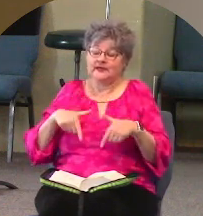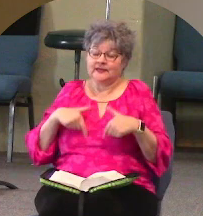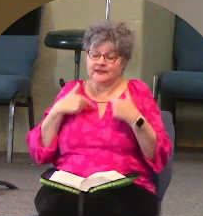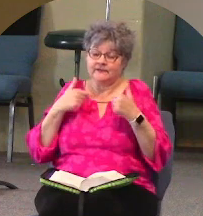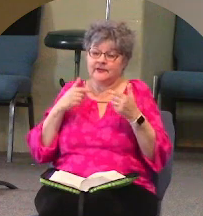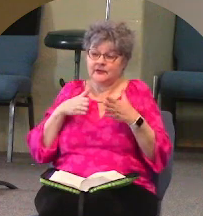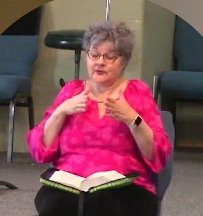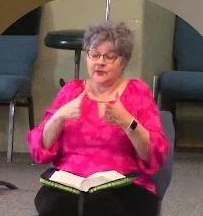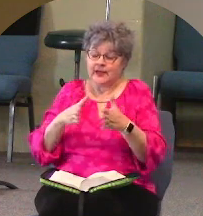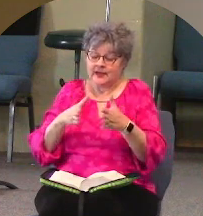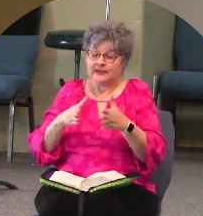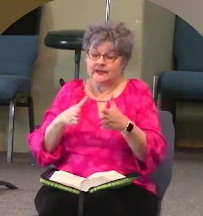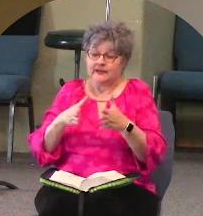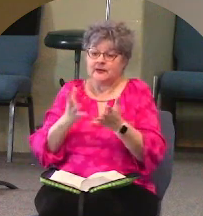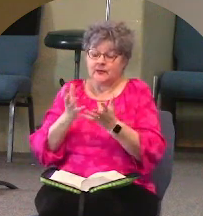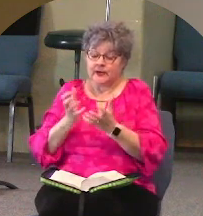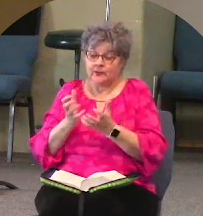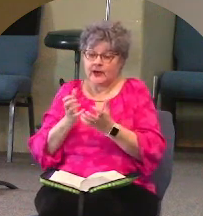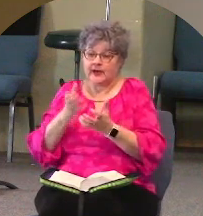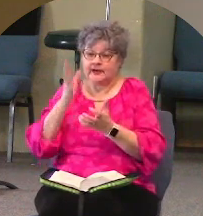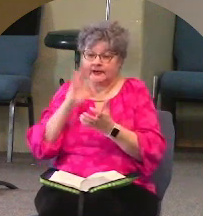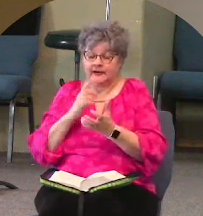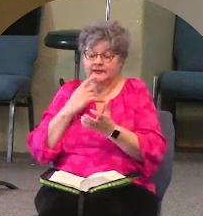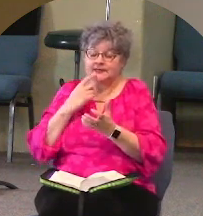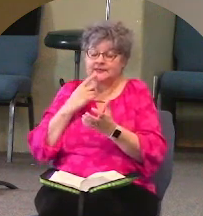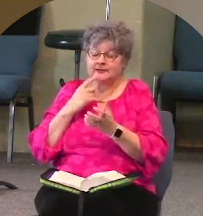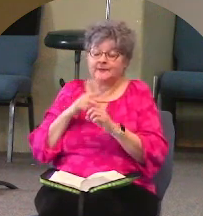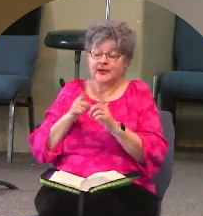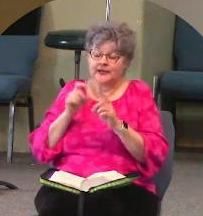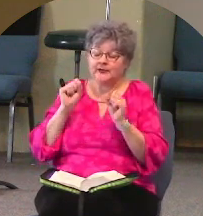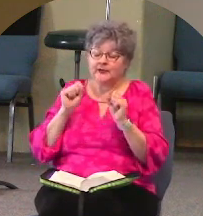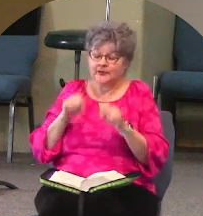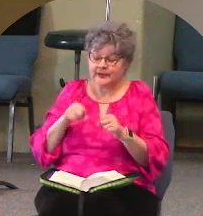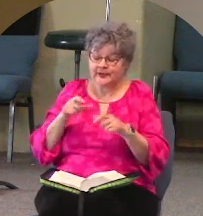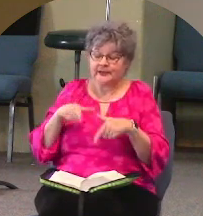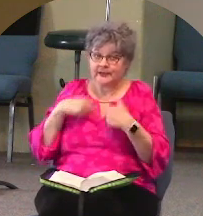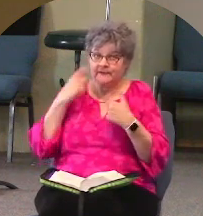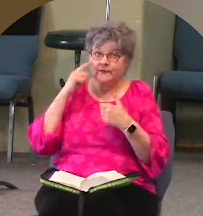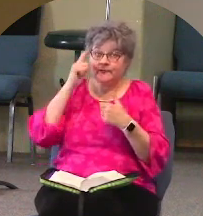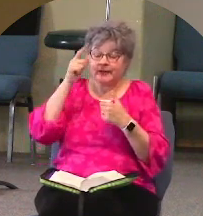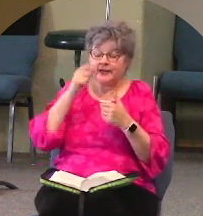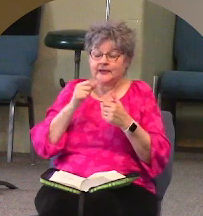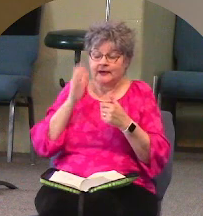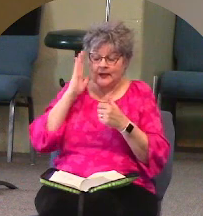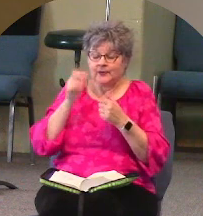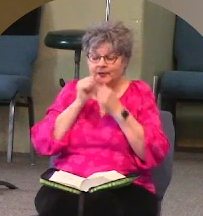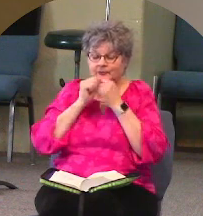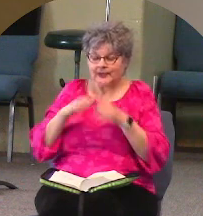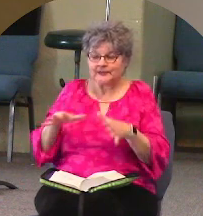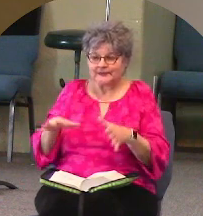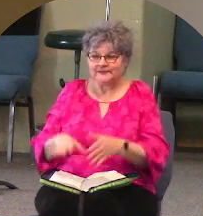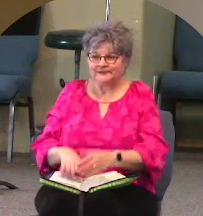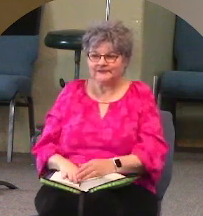we want to live, and God says, but you can live it for me, and I'll bless you for it.